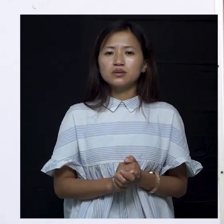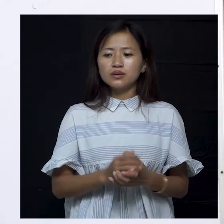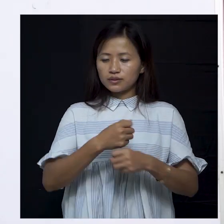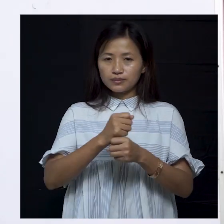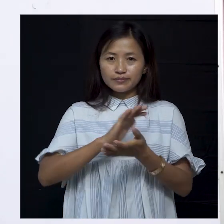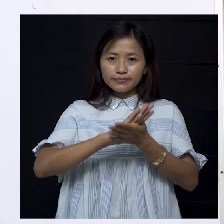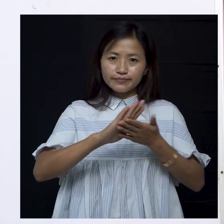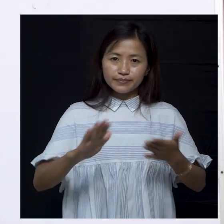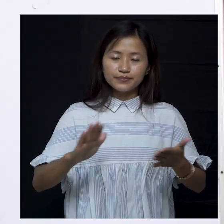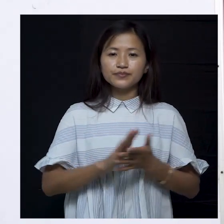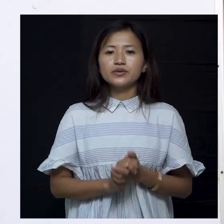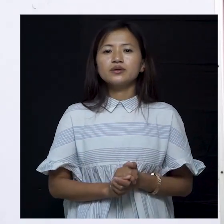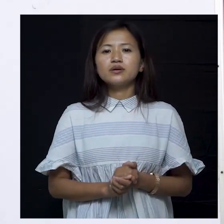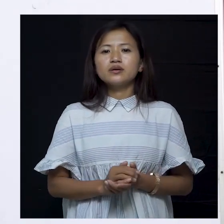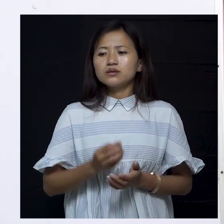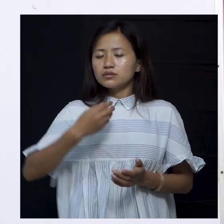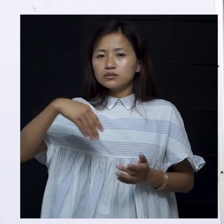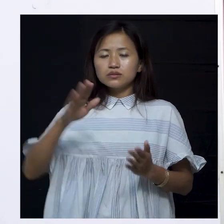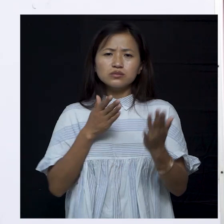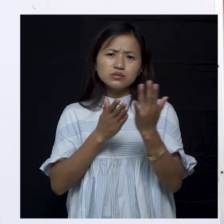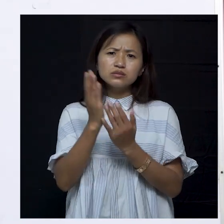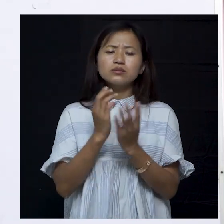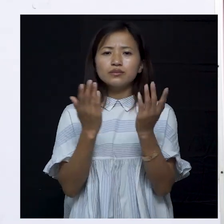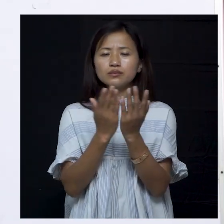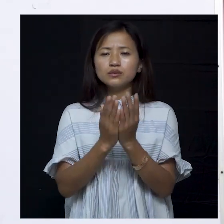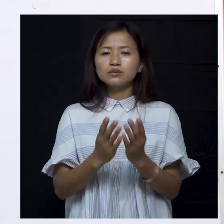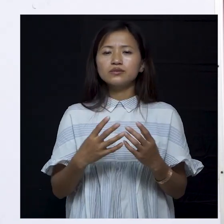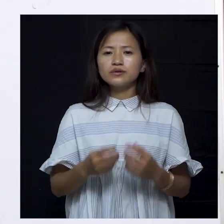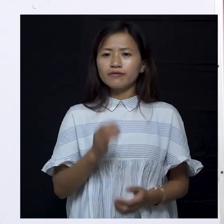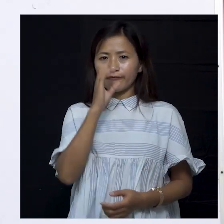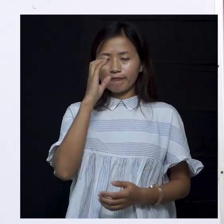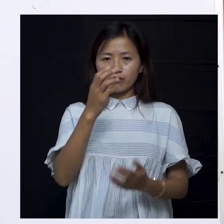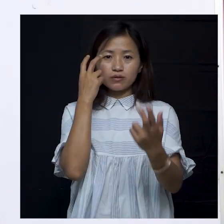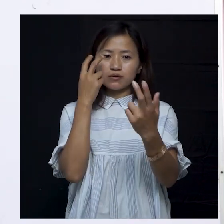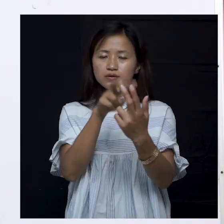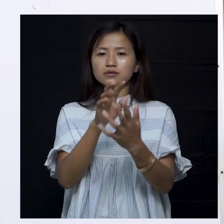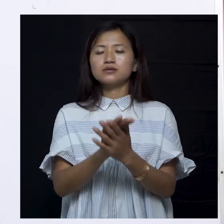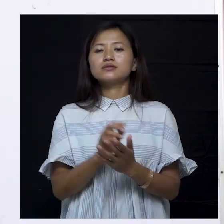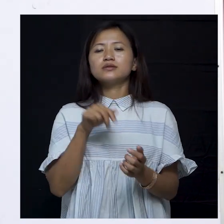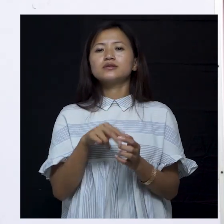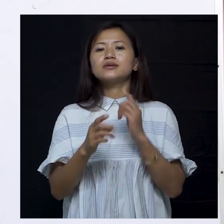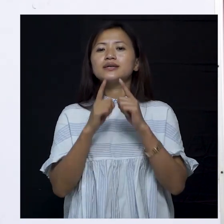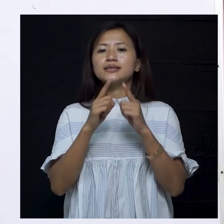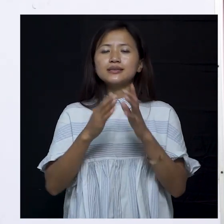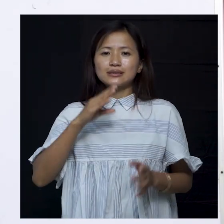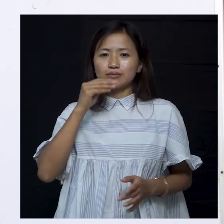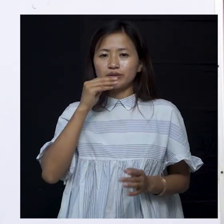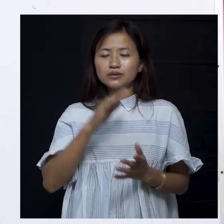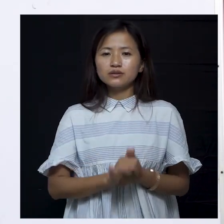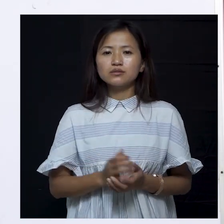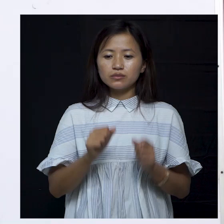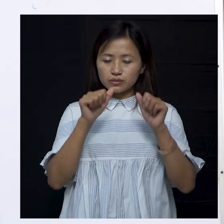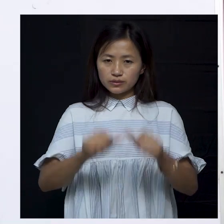makes it clear. You can even go through your books, but for now I want you to be focused in this explanation, because then only you will be able